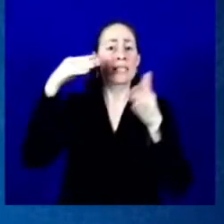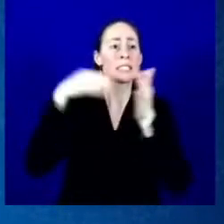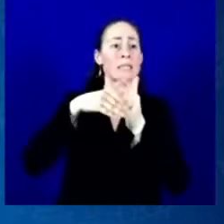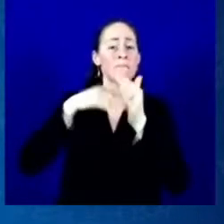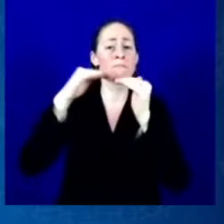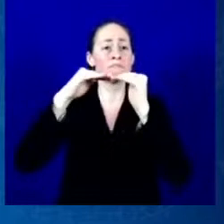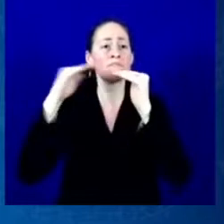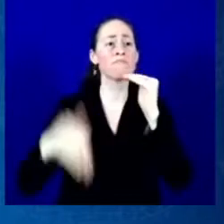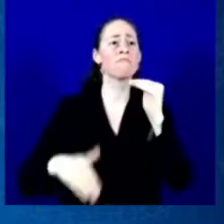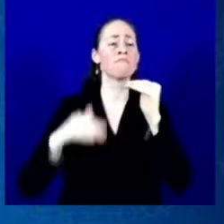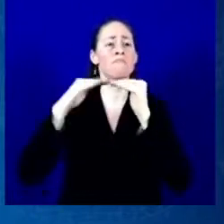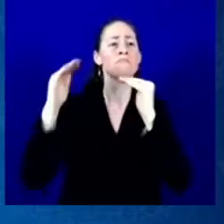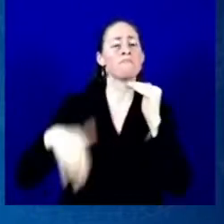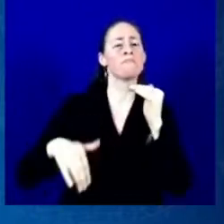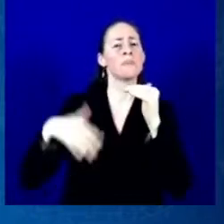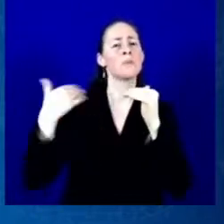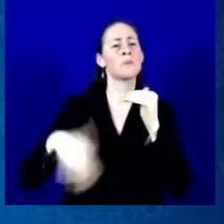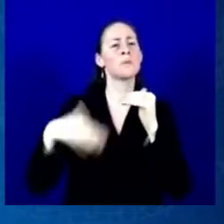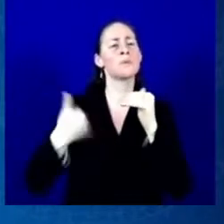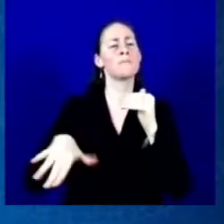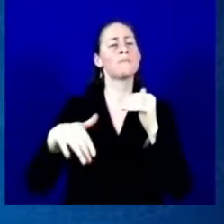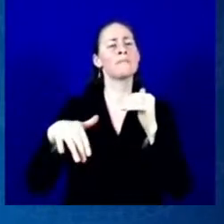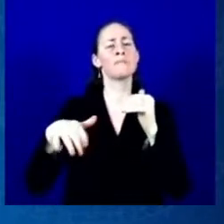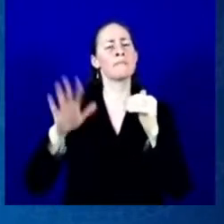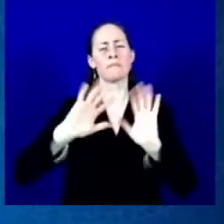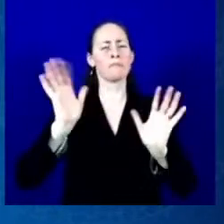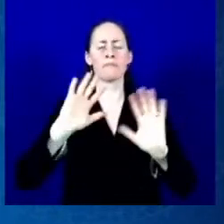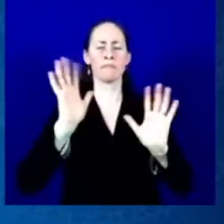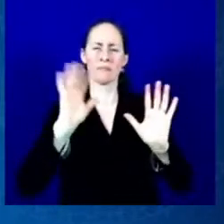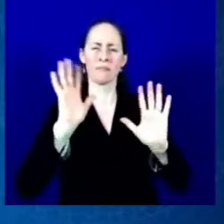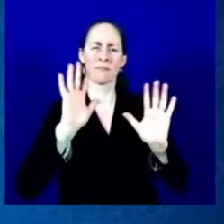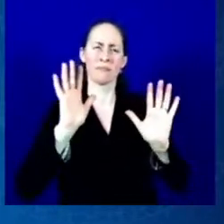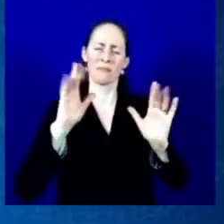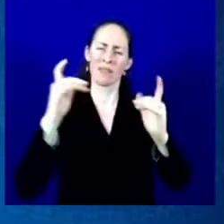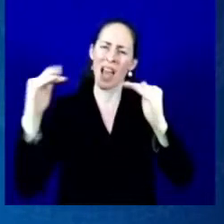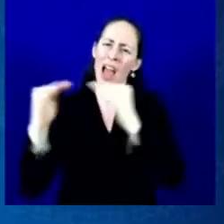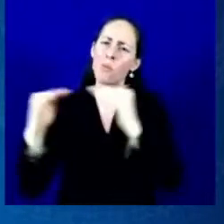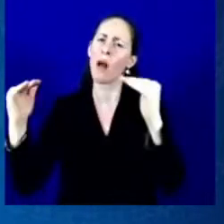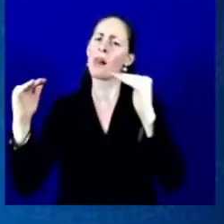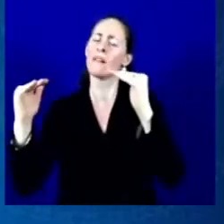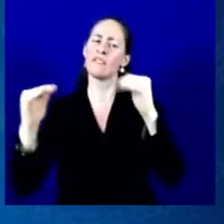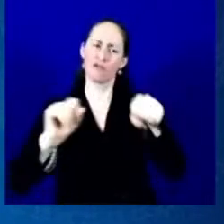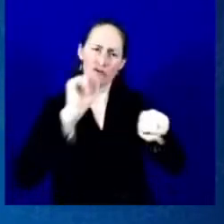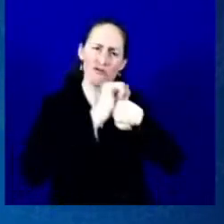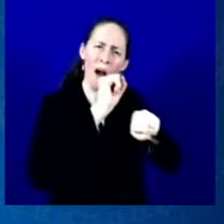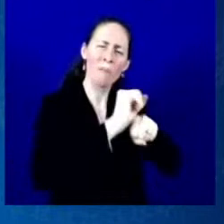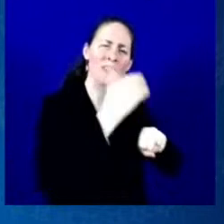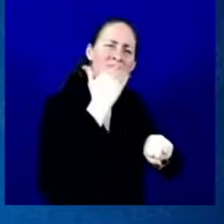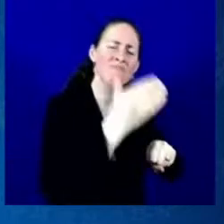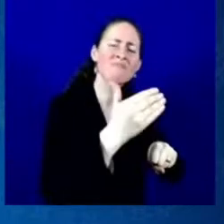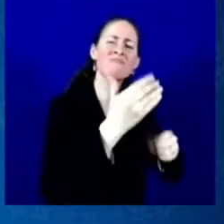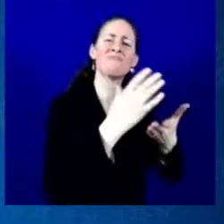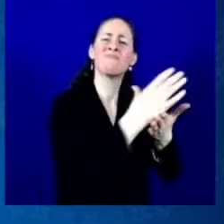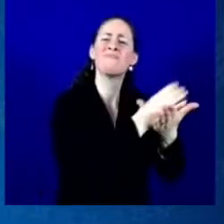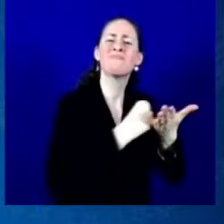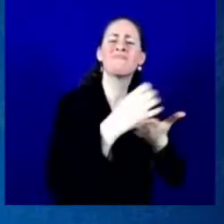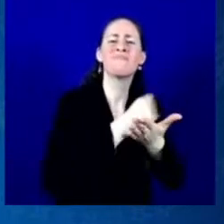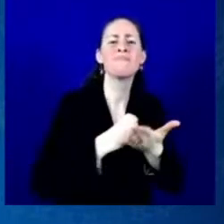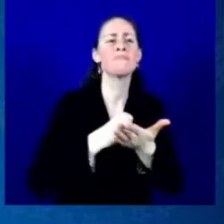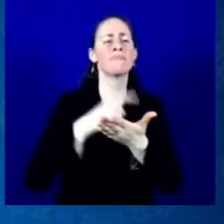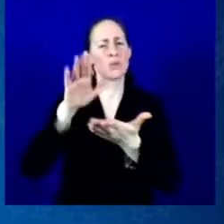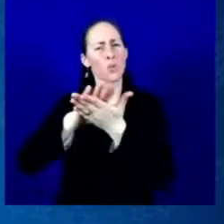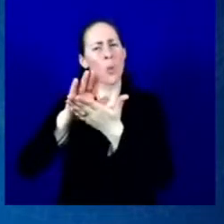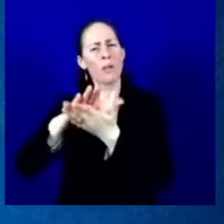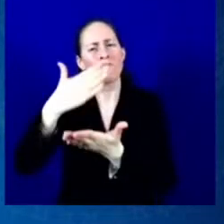real equity, good jobs, good schools, affordable housing, clean air, clean water, being able to generate wealth and pass it